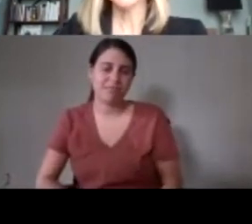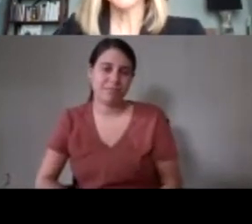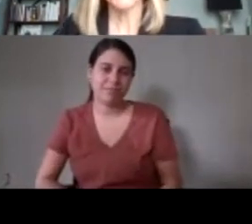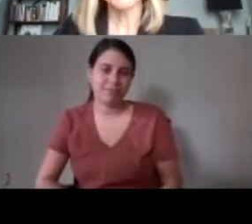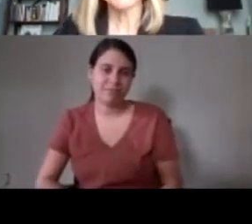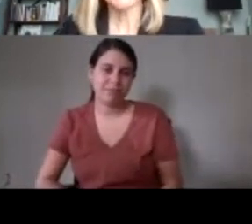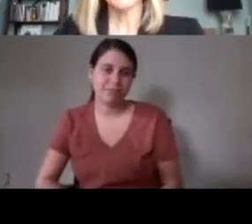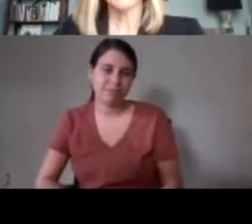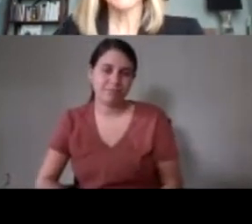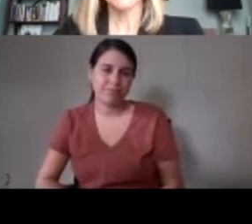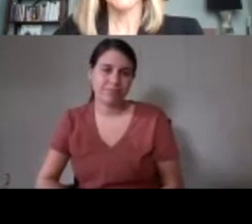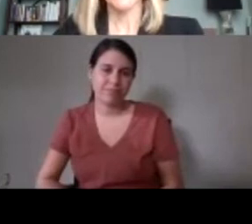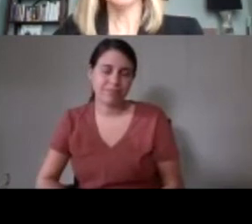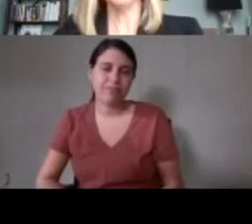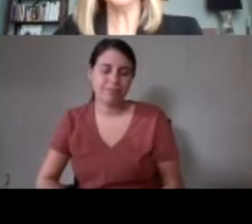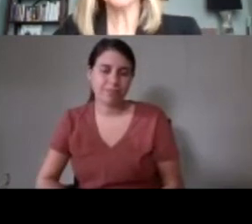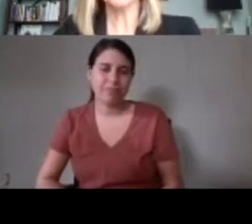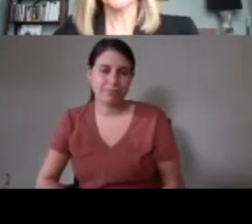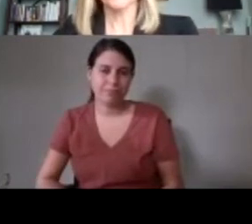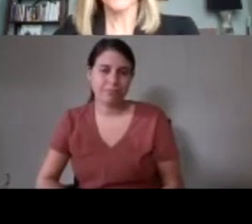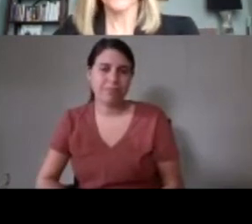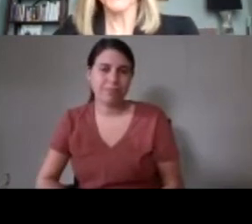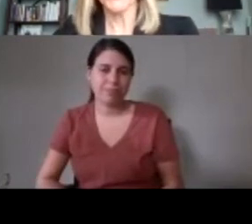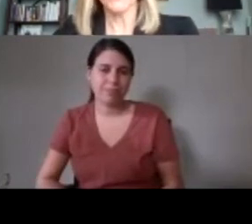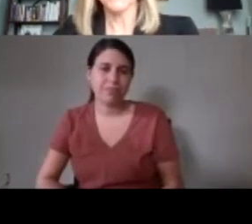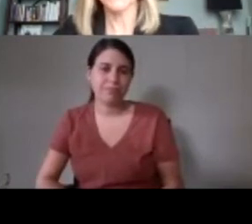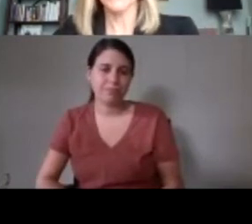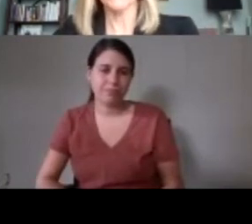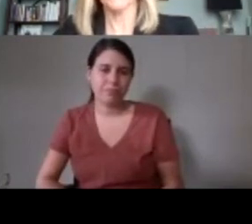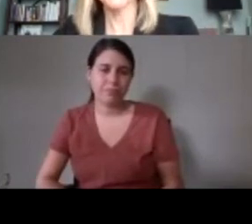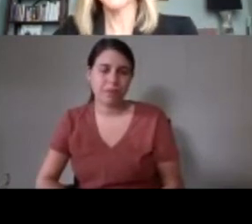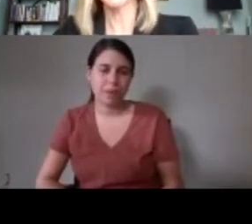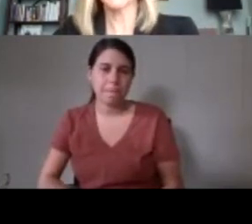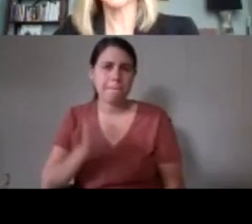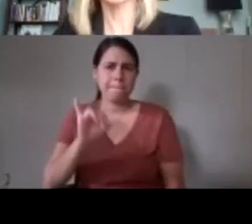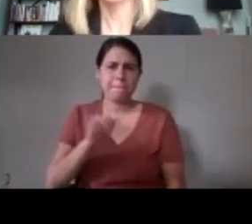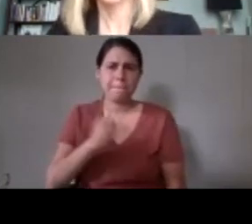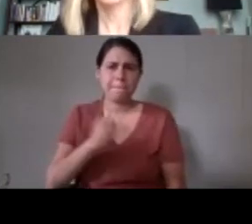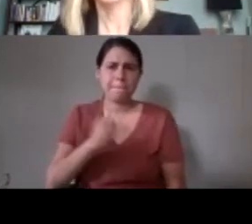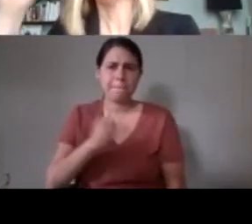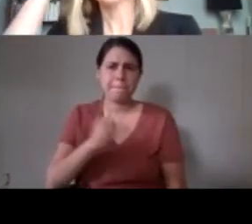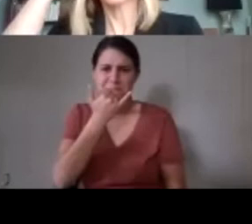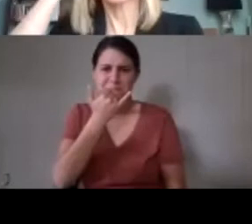And just so you can see the, oops, I'm sorry, this says never, these are the